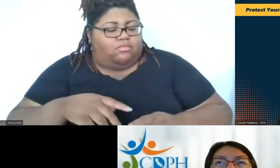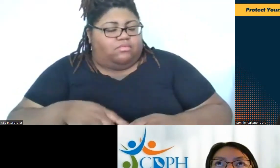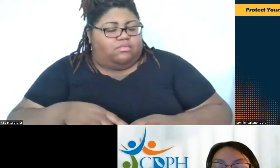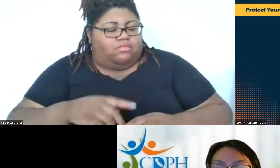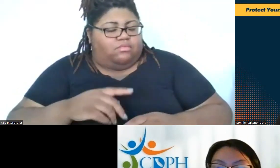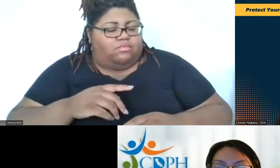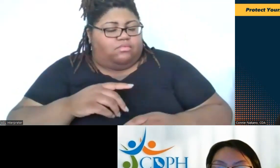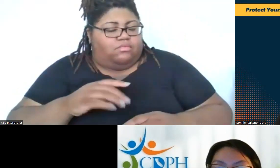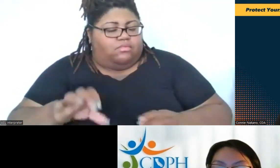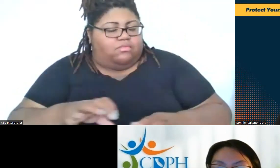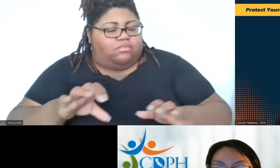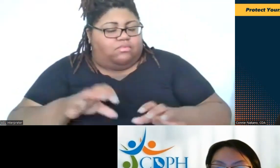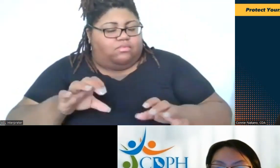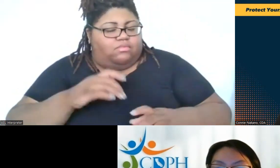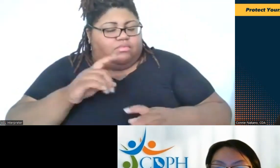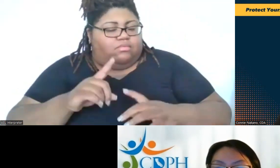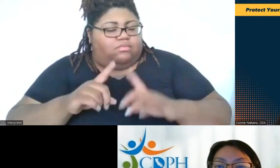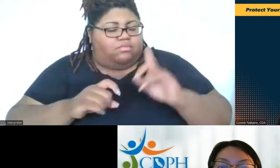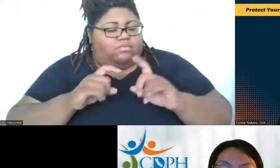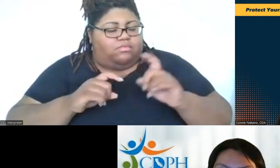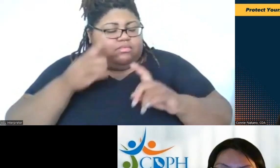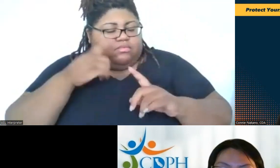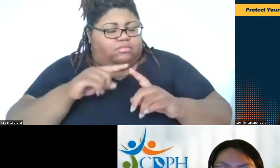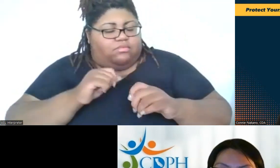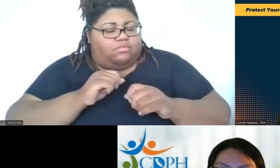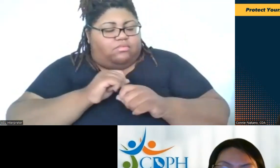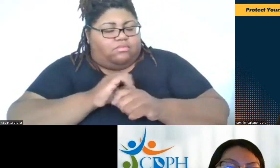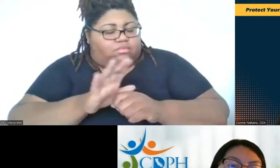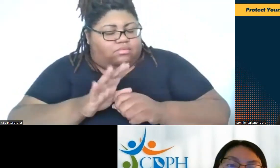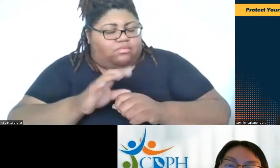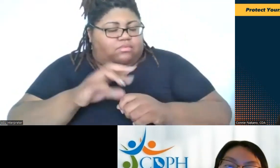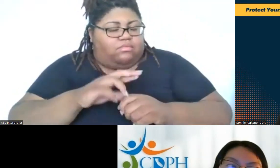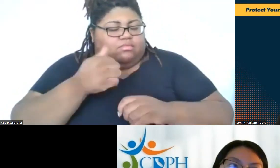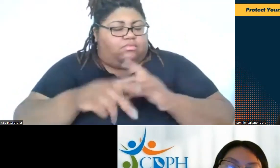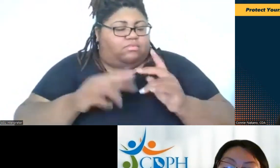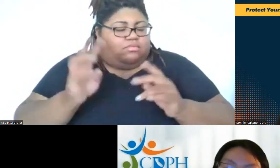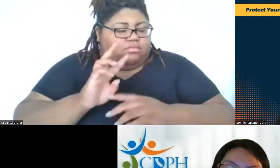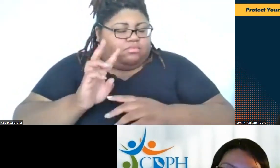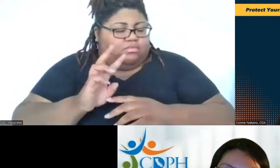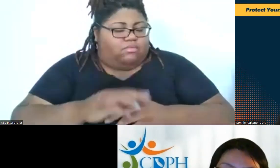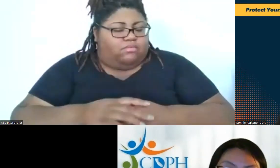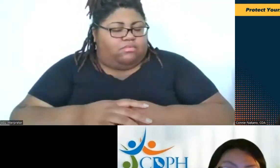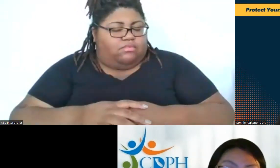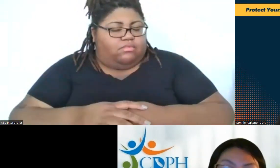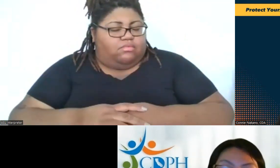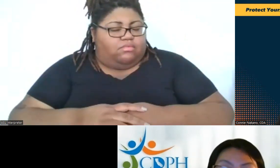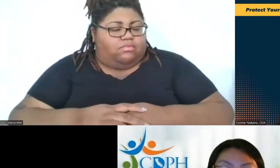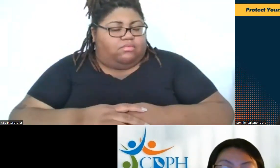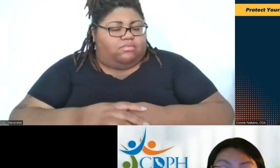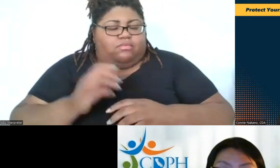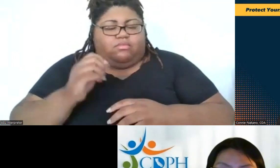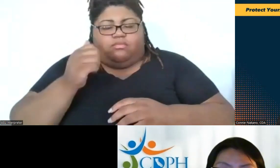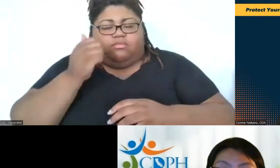the pharmacy and then get a prescription, or do they call in, or is there a verification? Yeah, every pharmacy might be different.